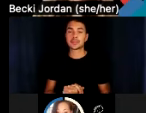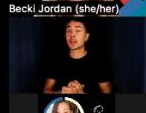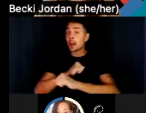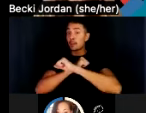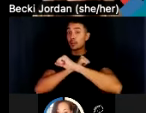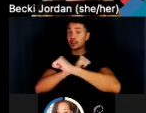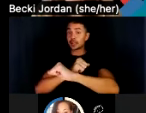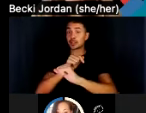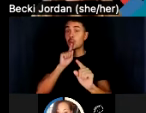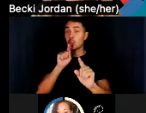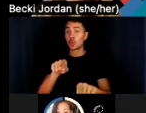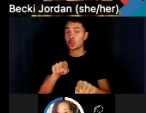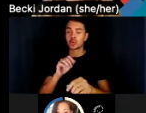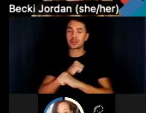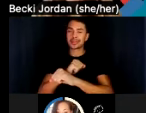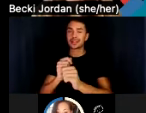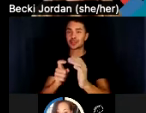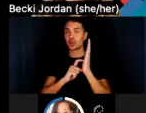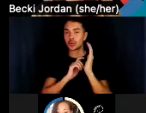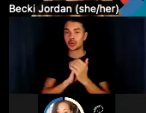Protection orders, absolutely.